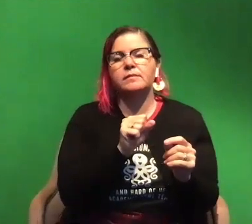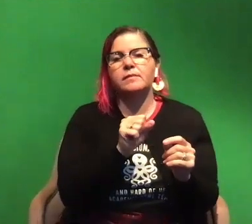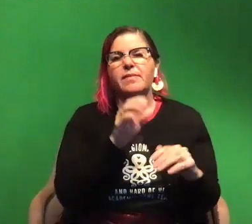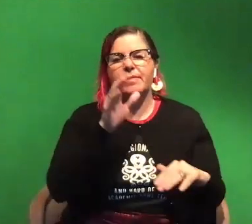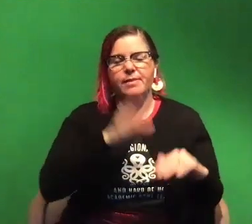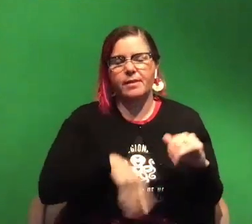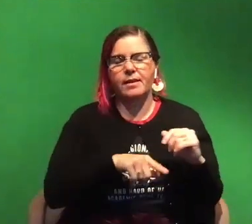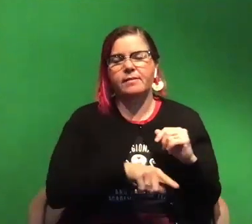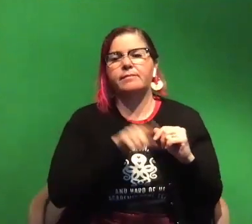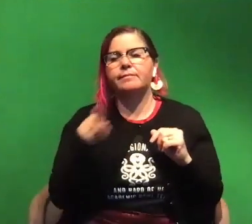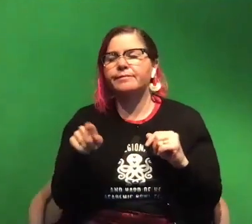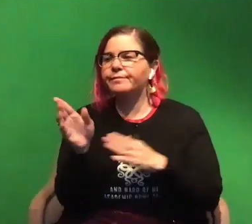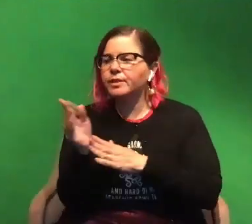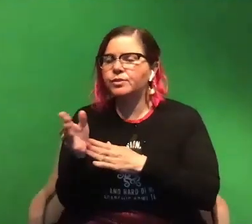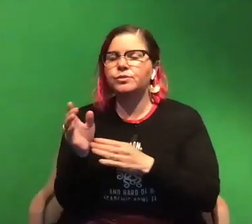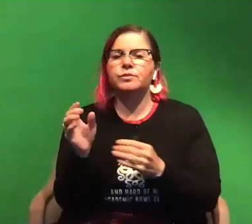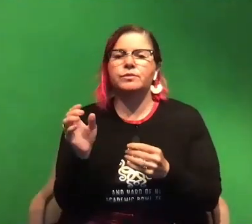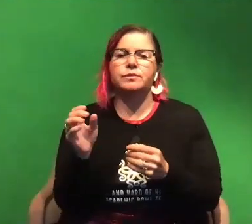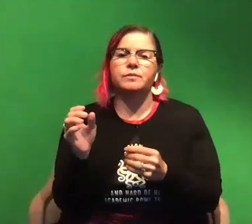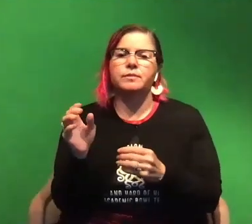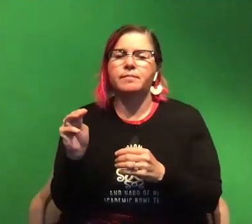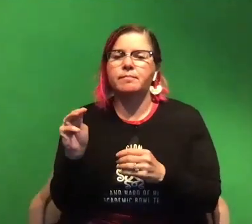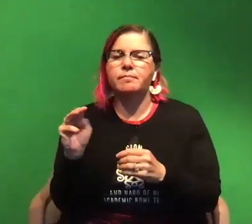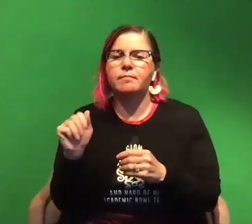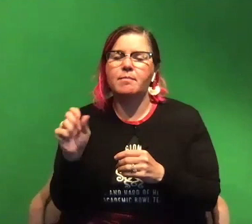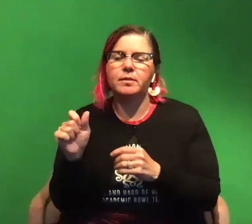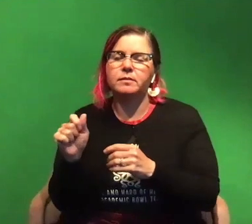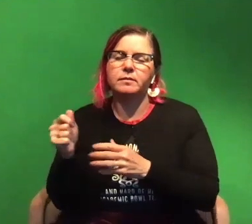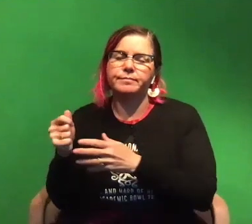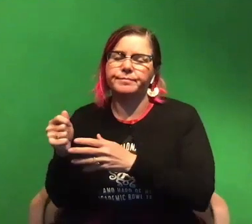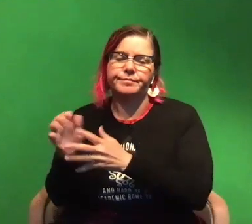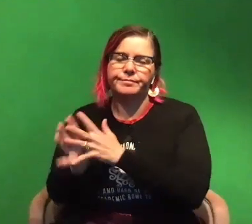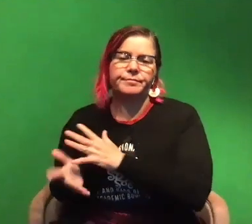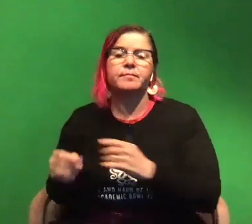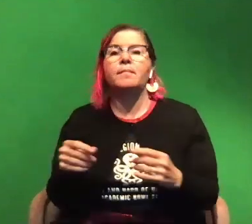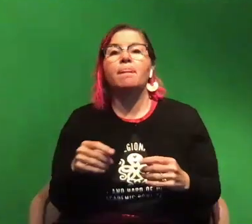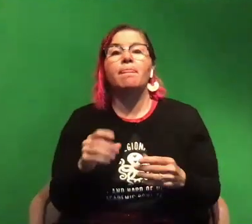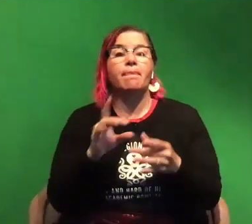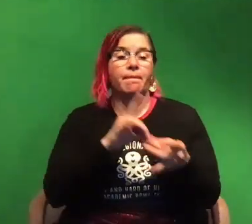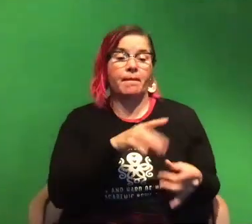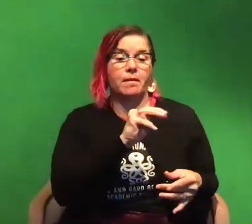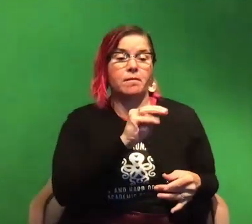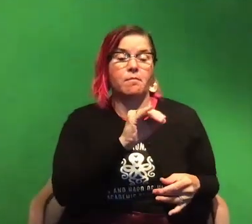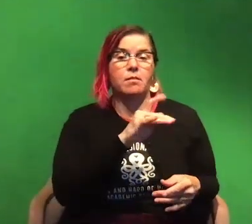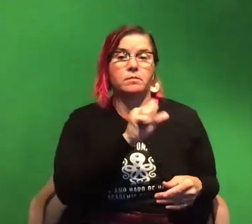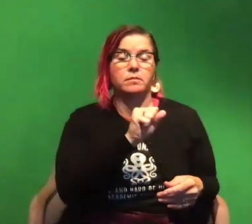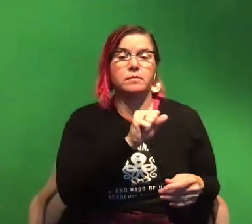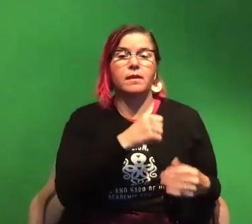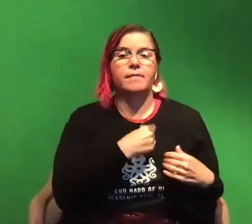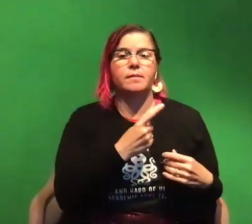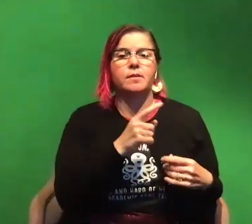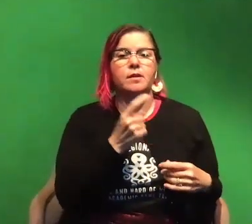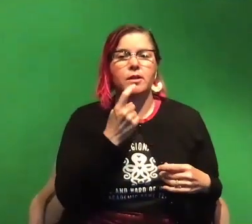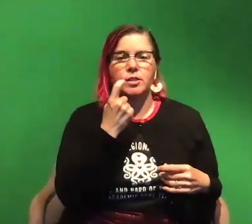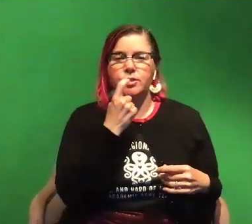are, you know, fish, mammals, etc. Part of mollusks is that they have something called a toothed